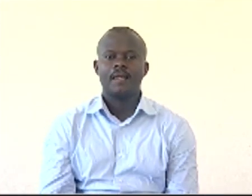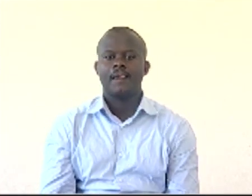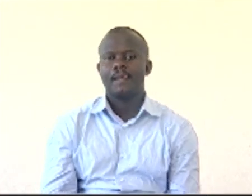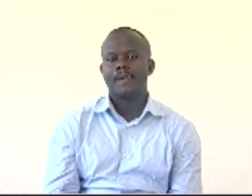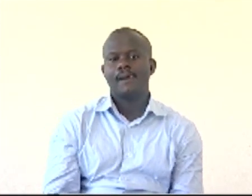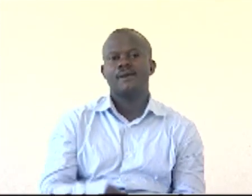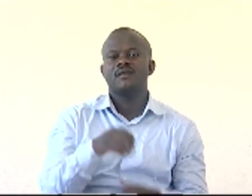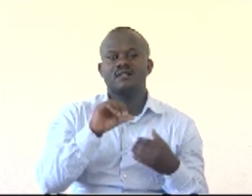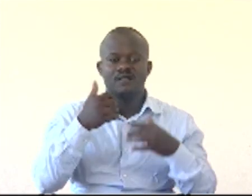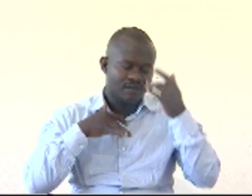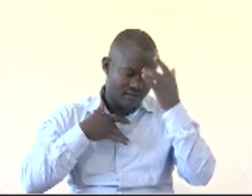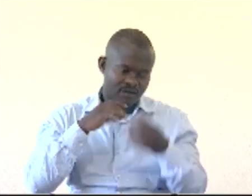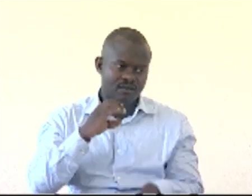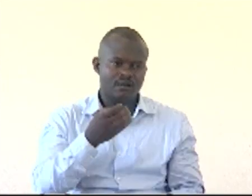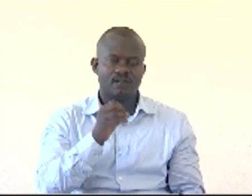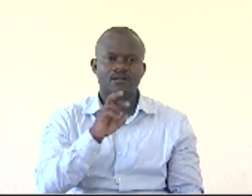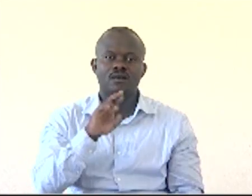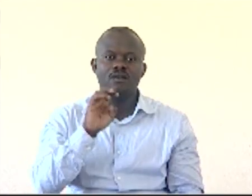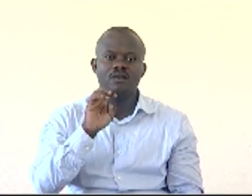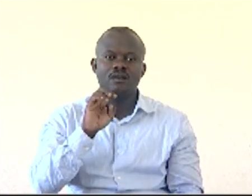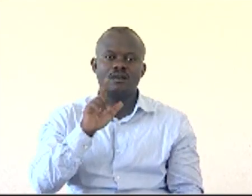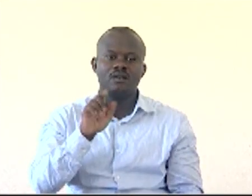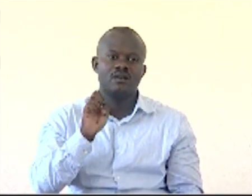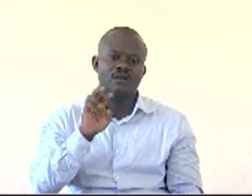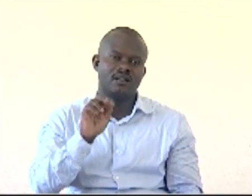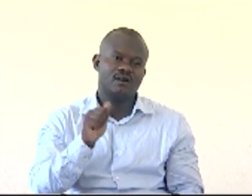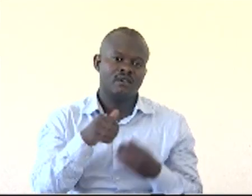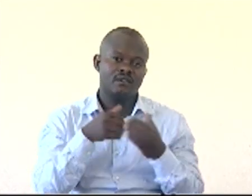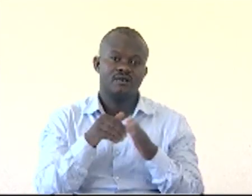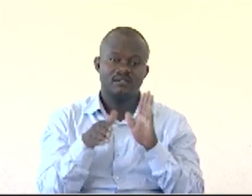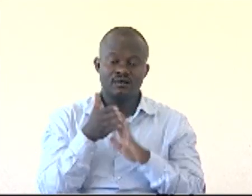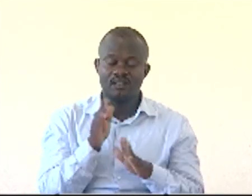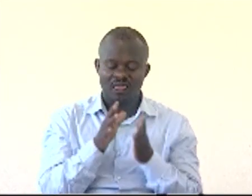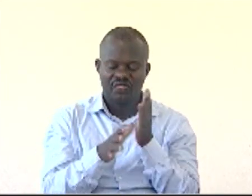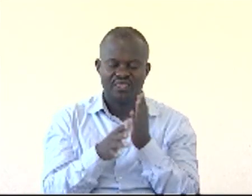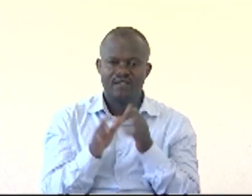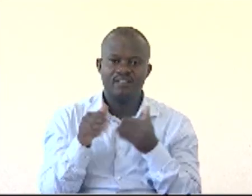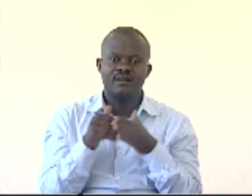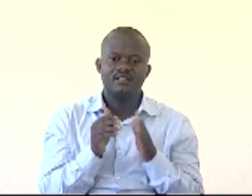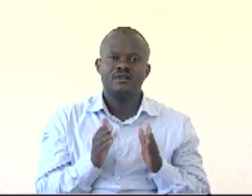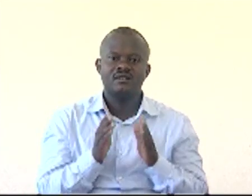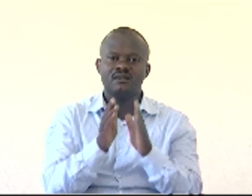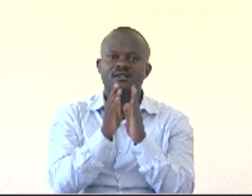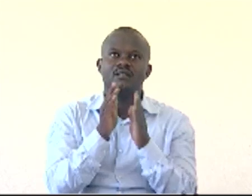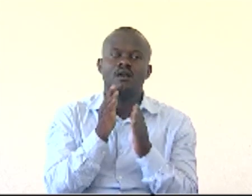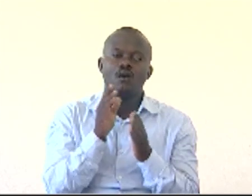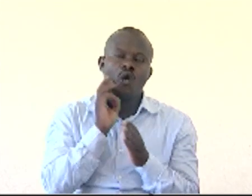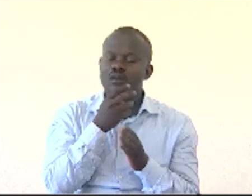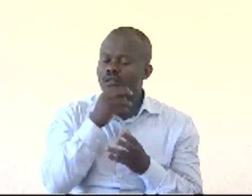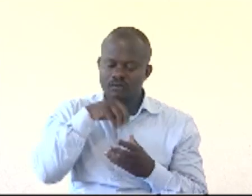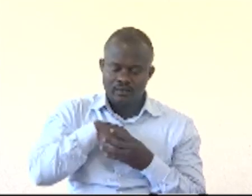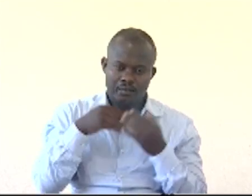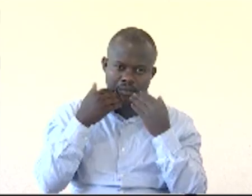Cholera, this is another infectious disease which causes severe watery diarrhea, and this can lead to dehydration and